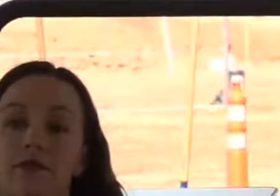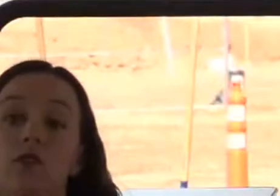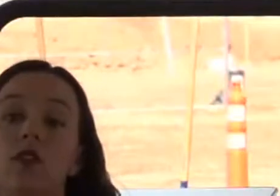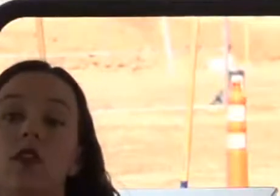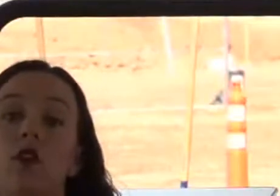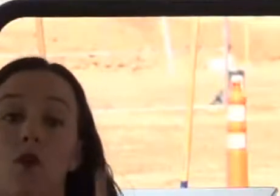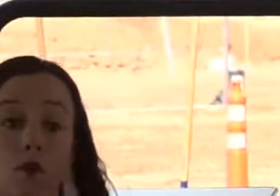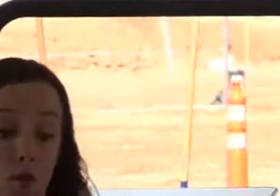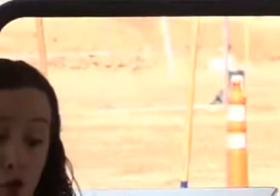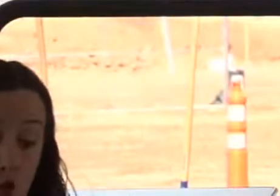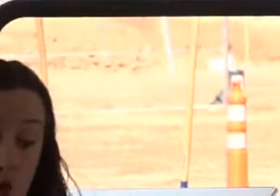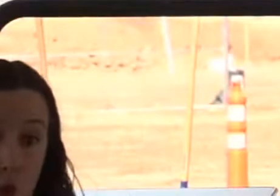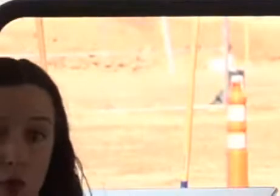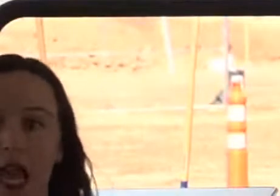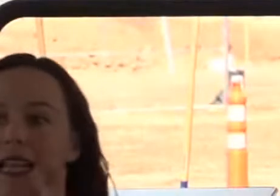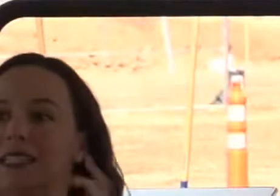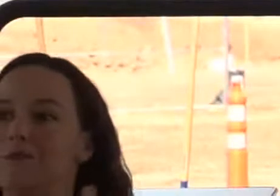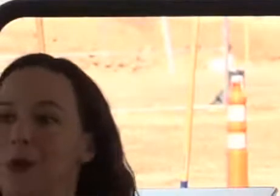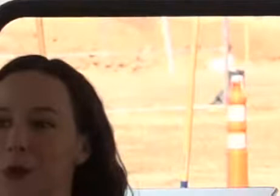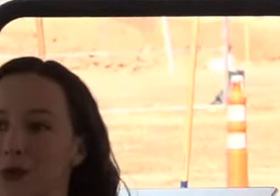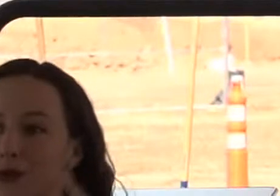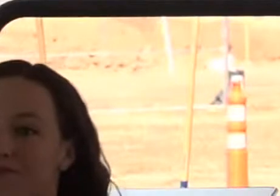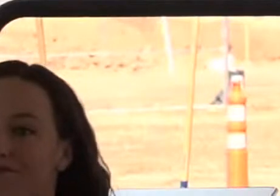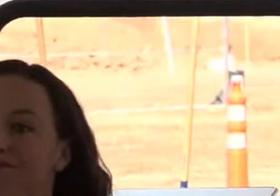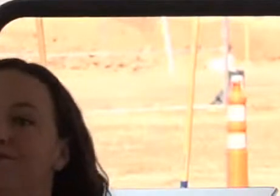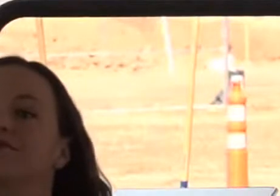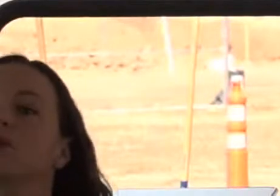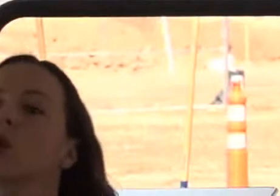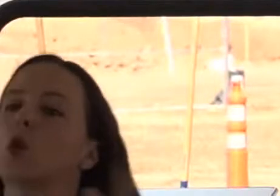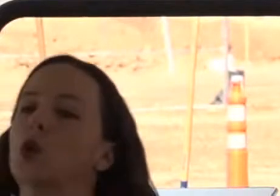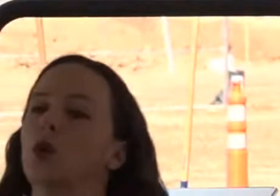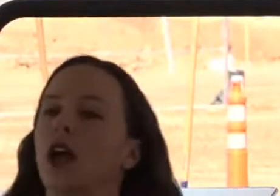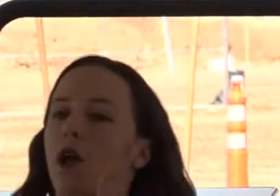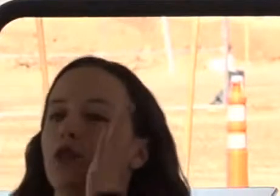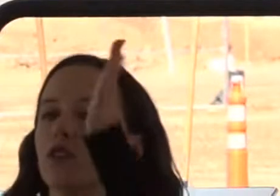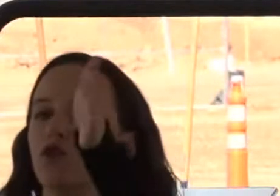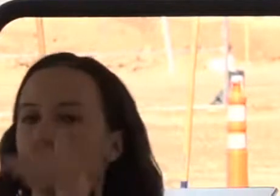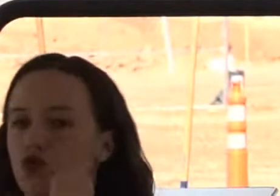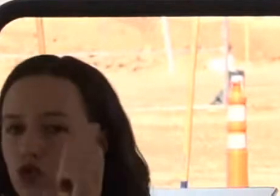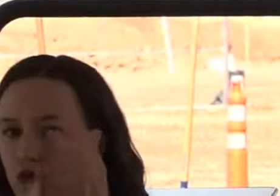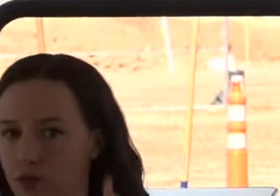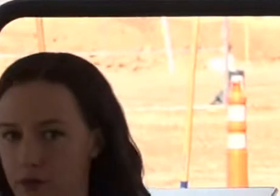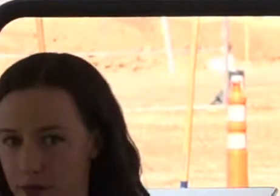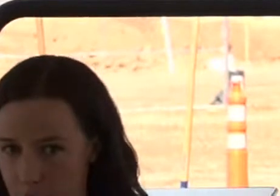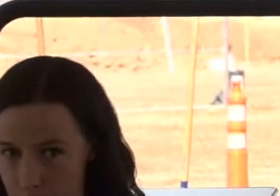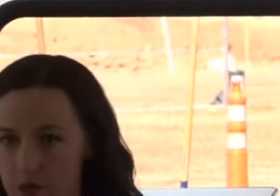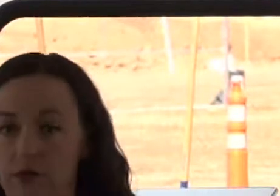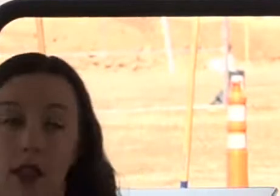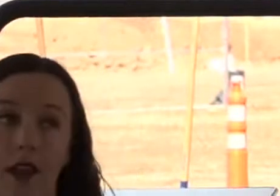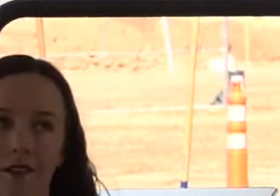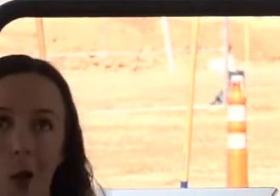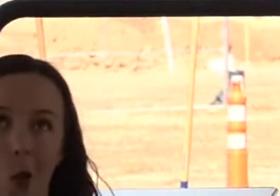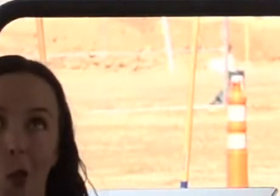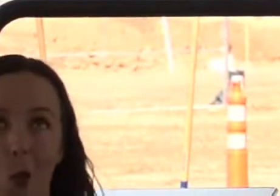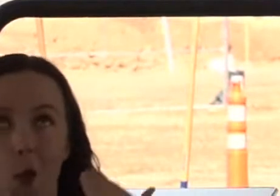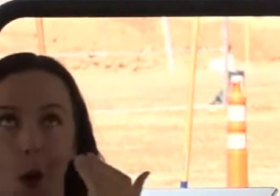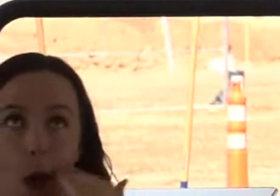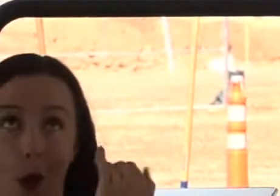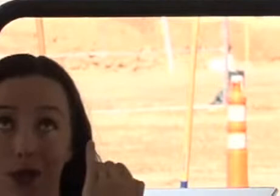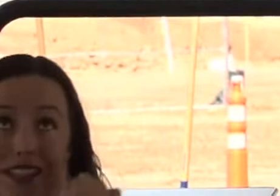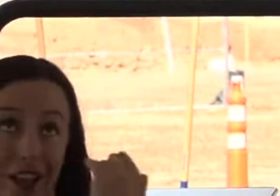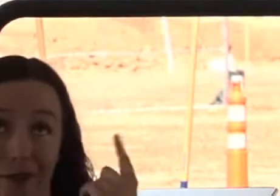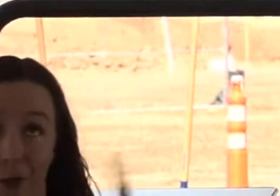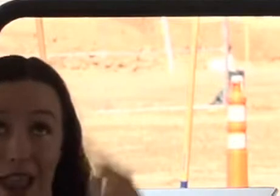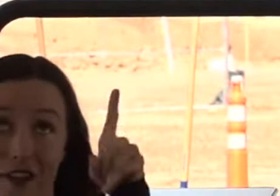So to our students, I see a lot of the students in the background. You are our future leaders. And Lord knows if we ever needed